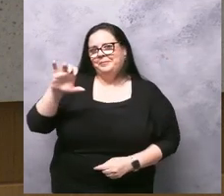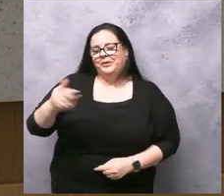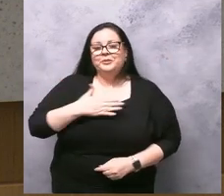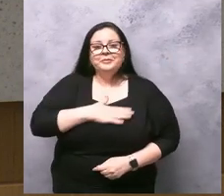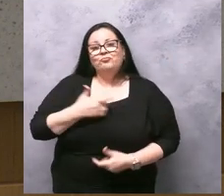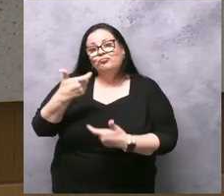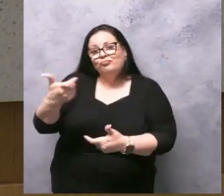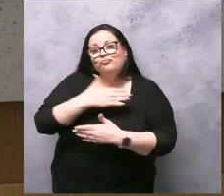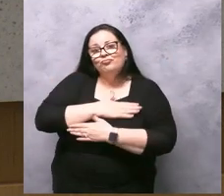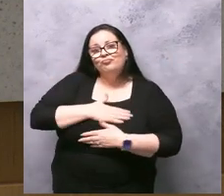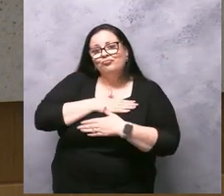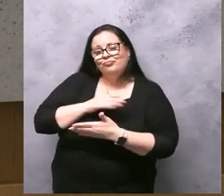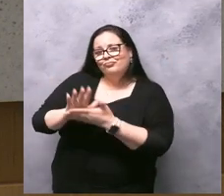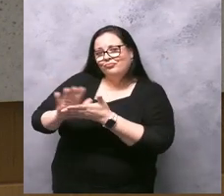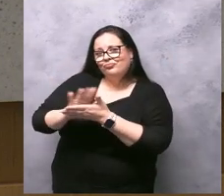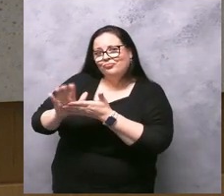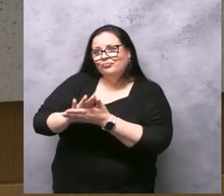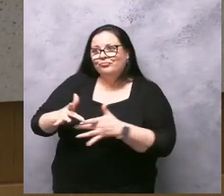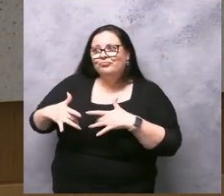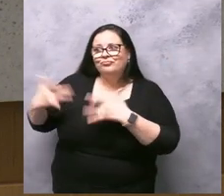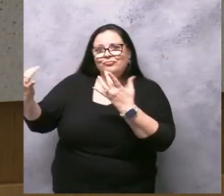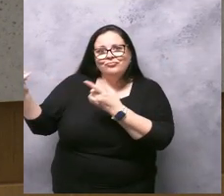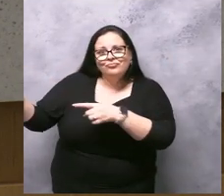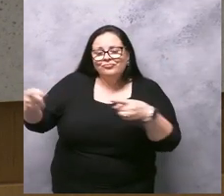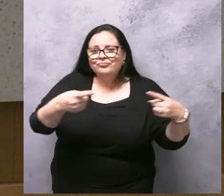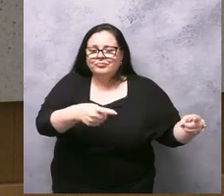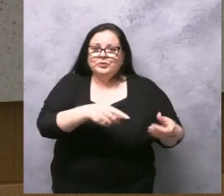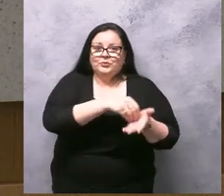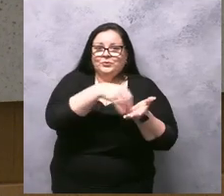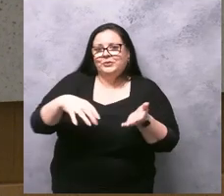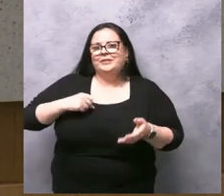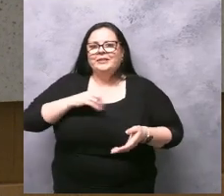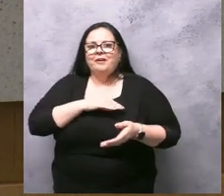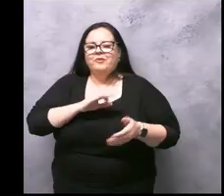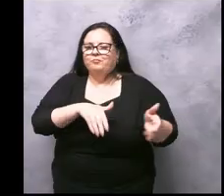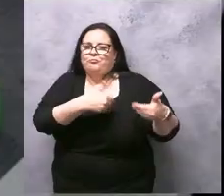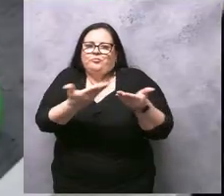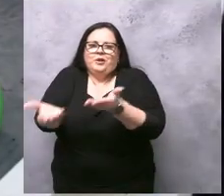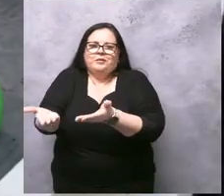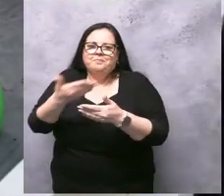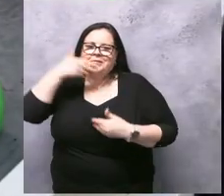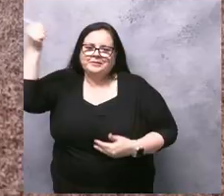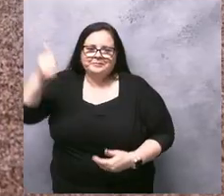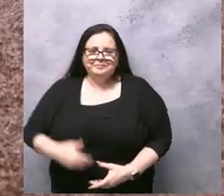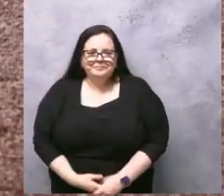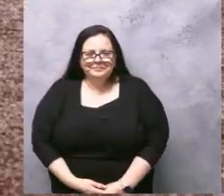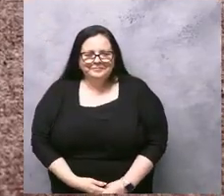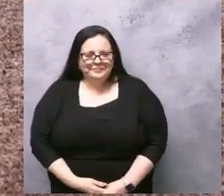March recap video highlighting how our students and staff brought out the best.